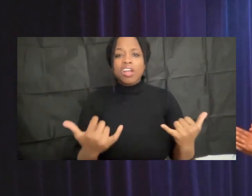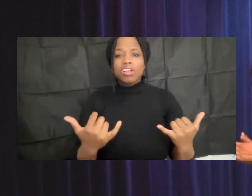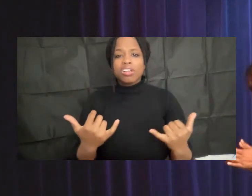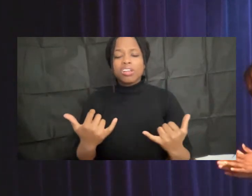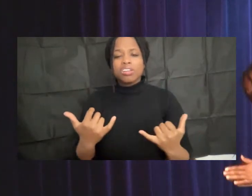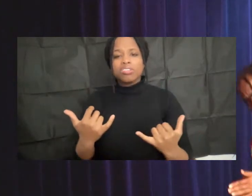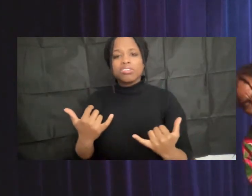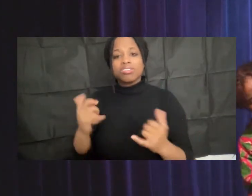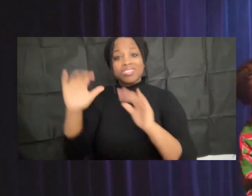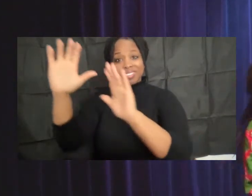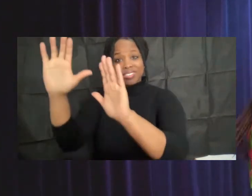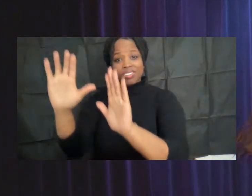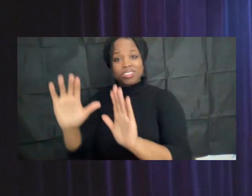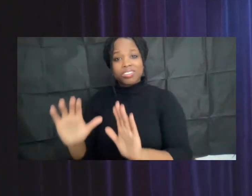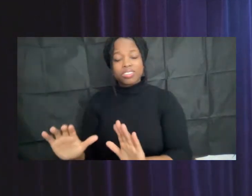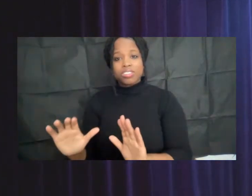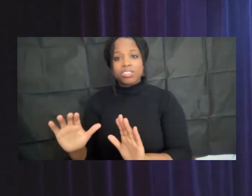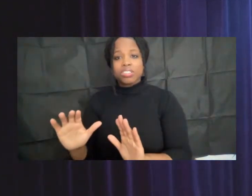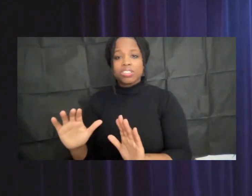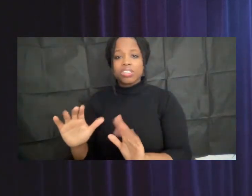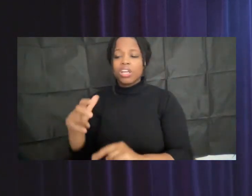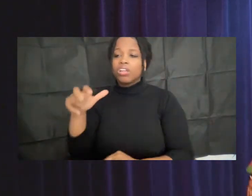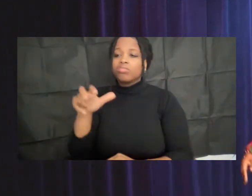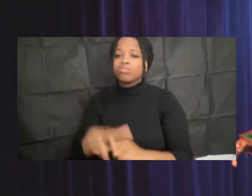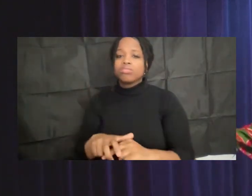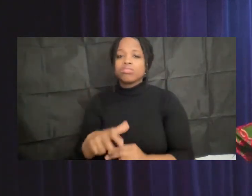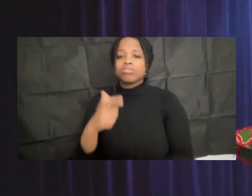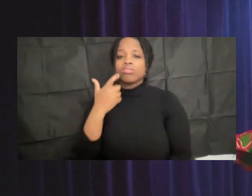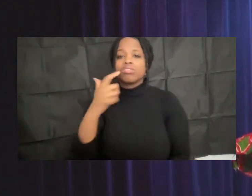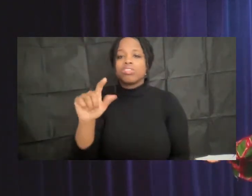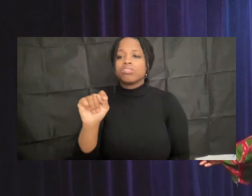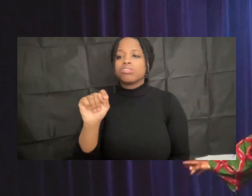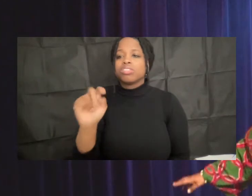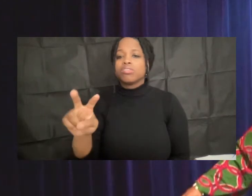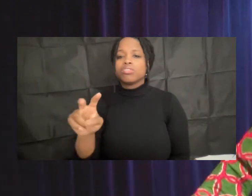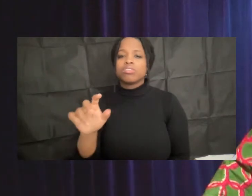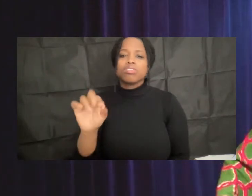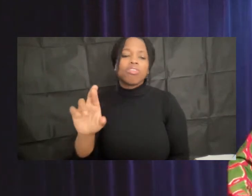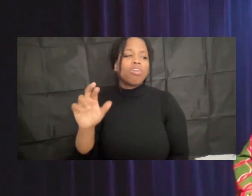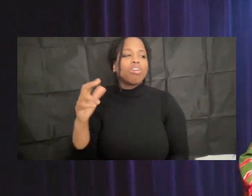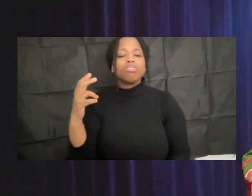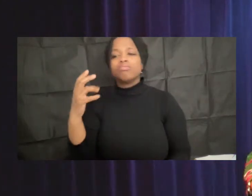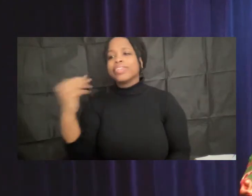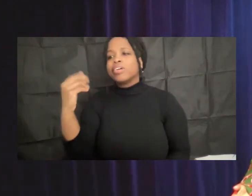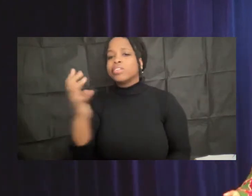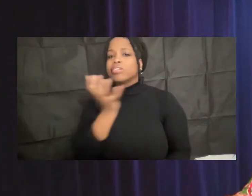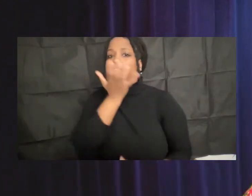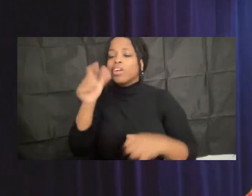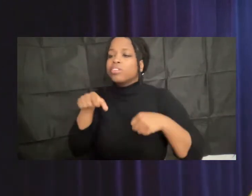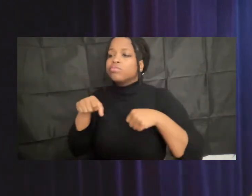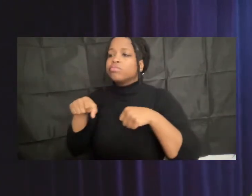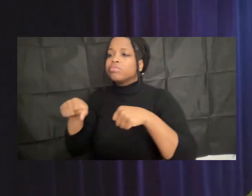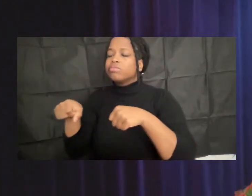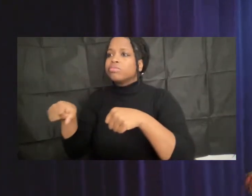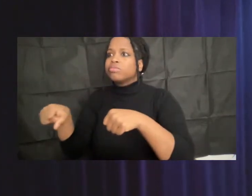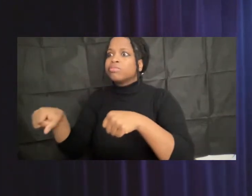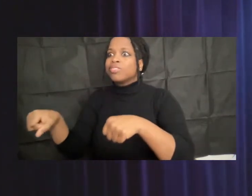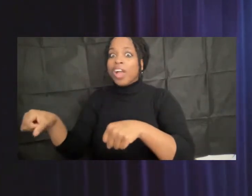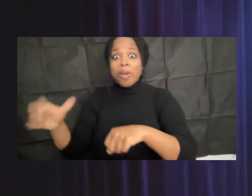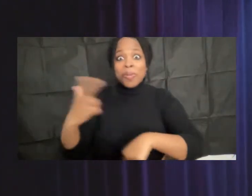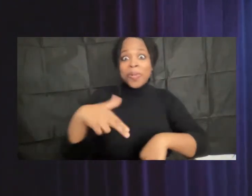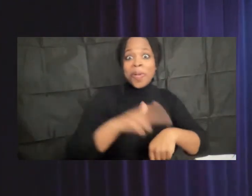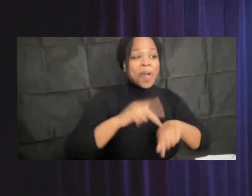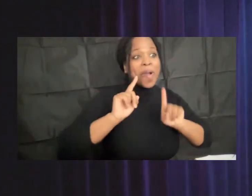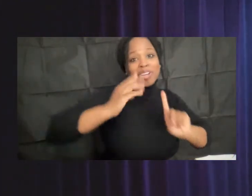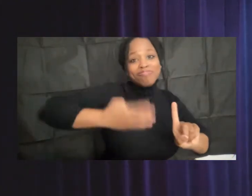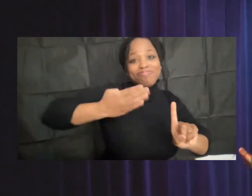cut my grass. I can't go to Golden Corral after church and stuff myself. They only do